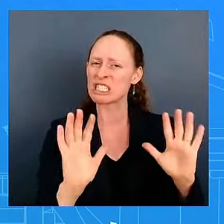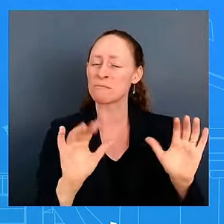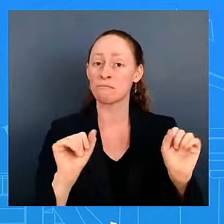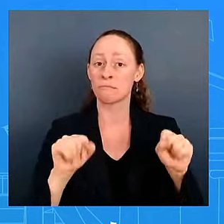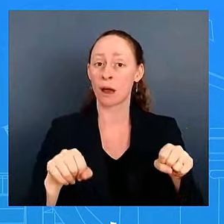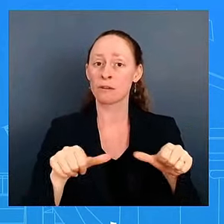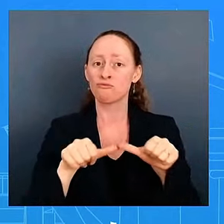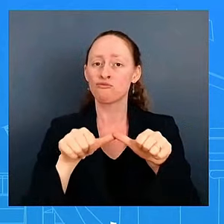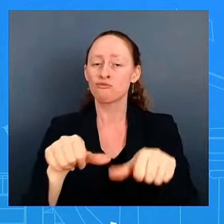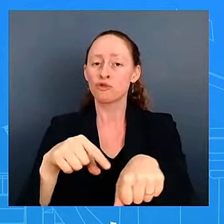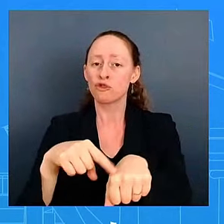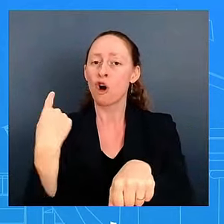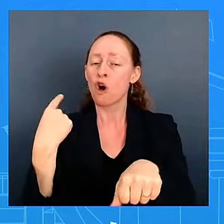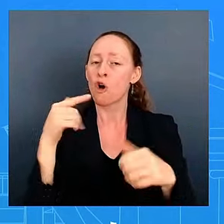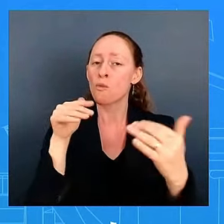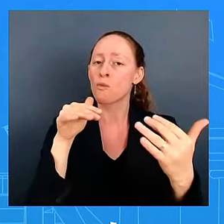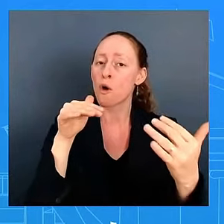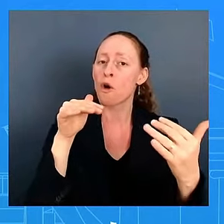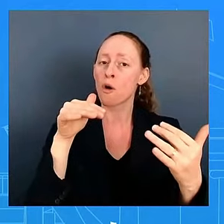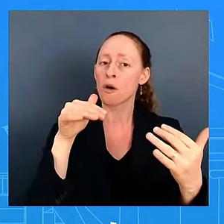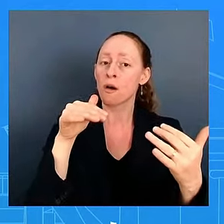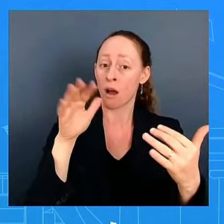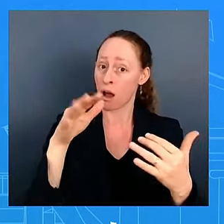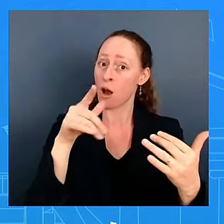Putin can end the war.